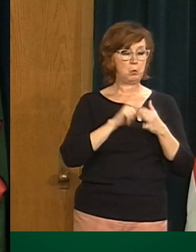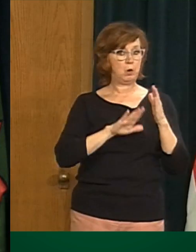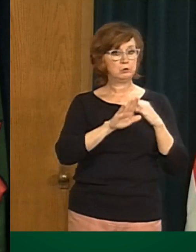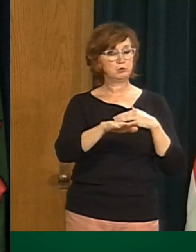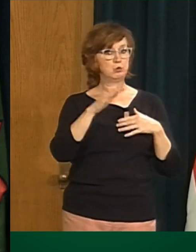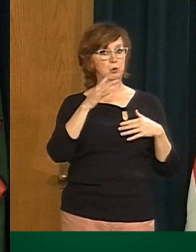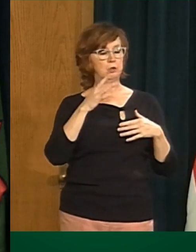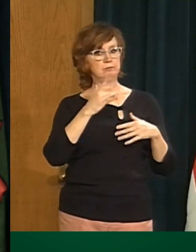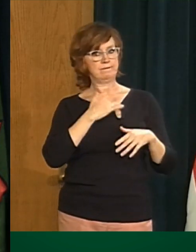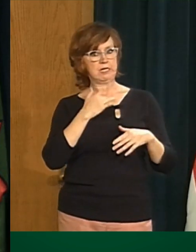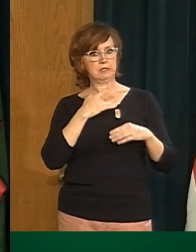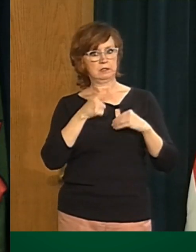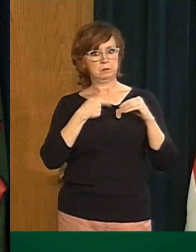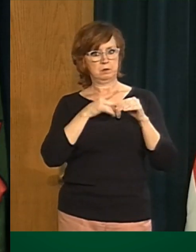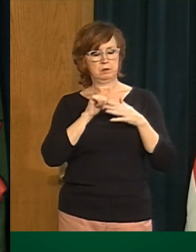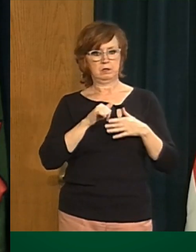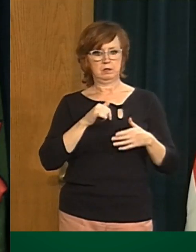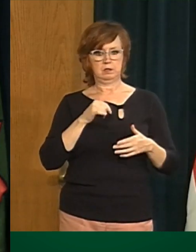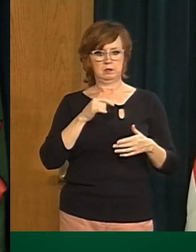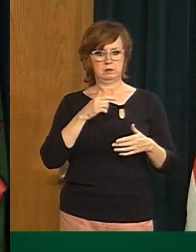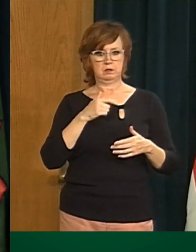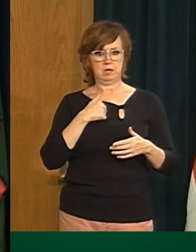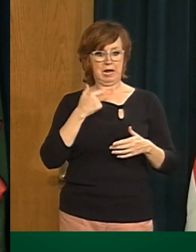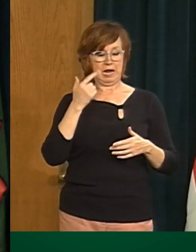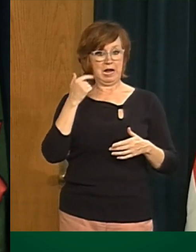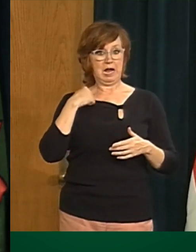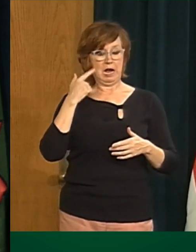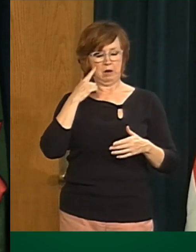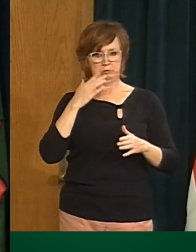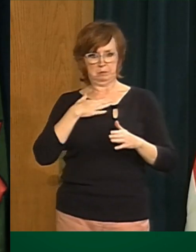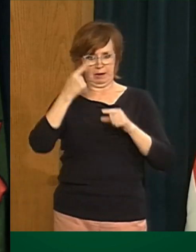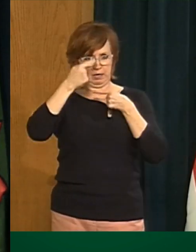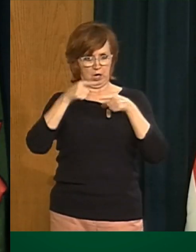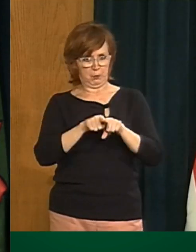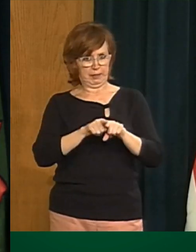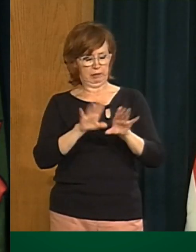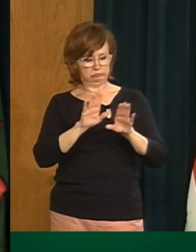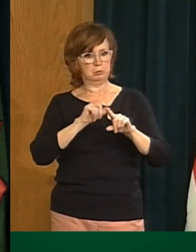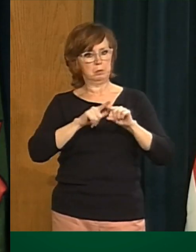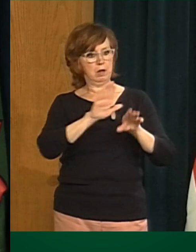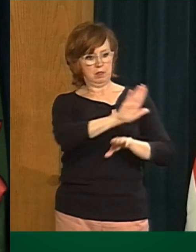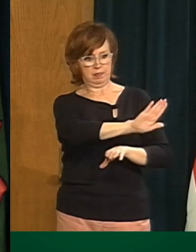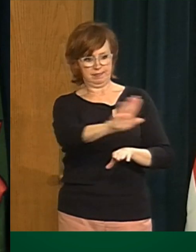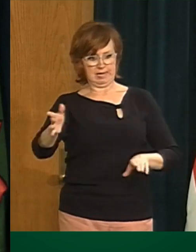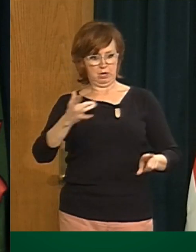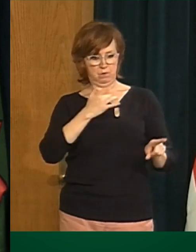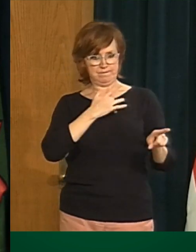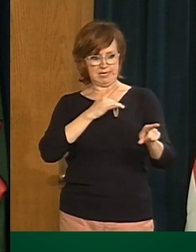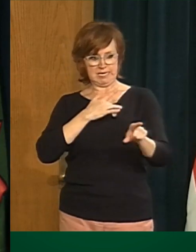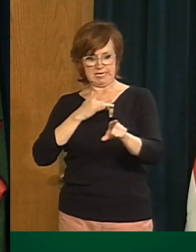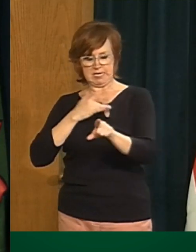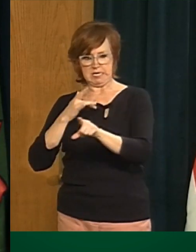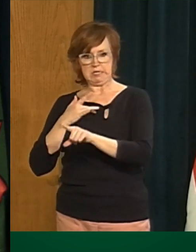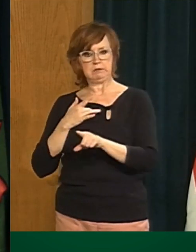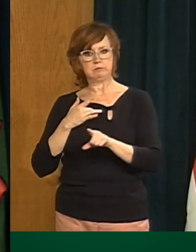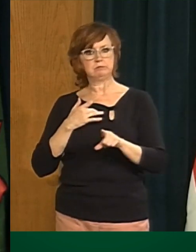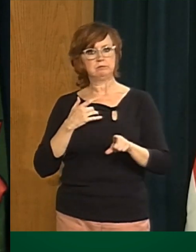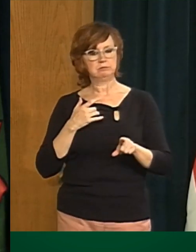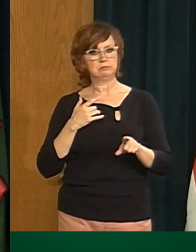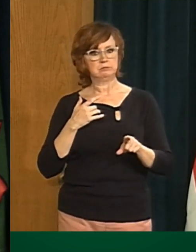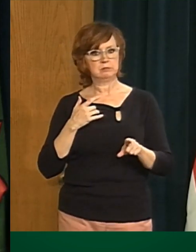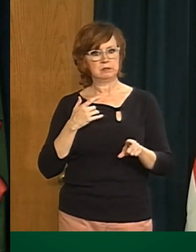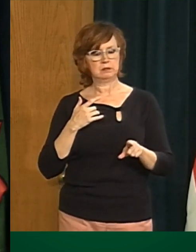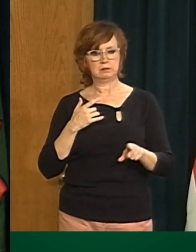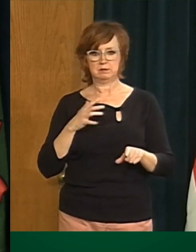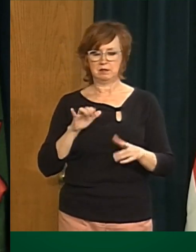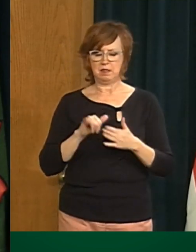think these feelings, and I don't agree with these feelings, but I think the feelings that people have speaks to the significance of the action that we have had to